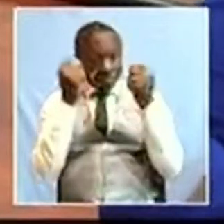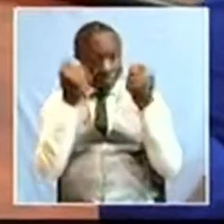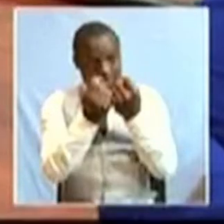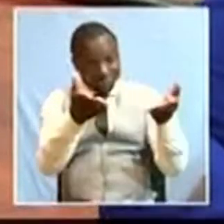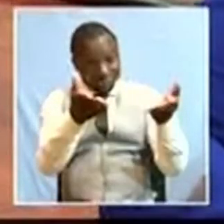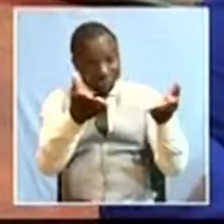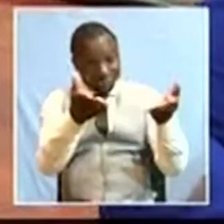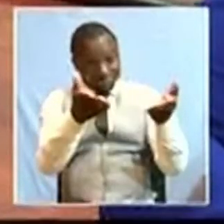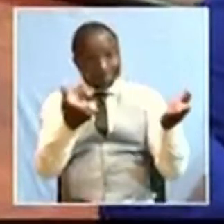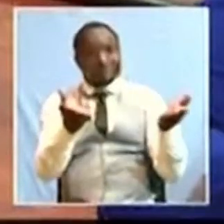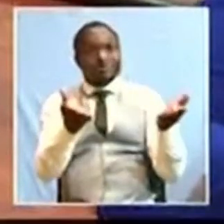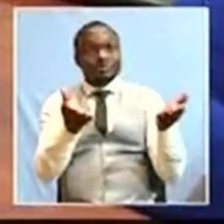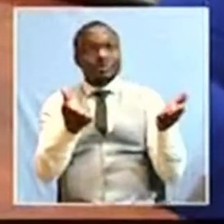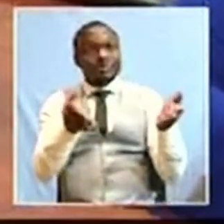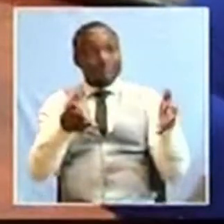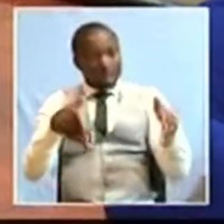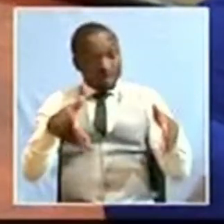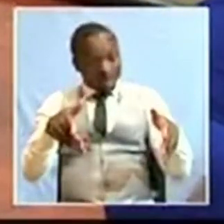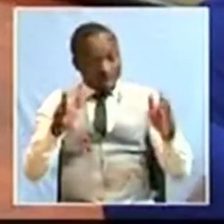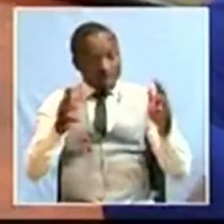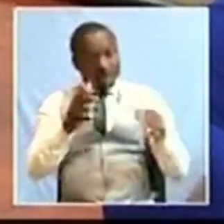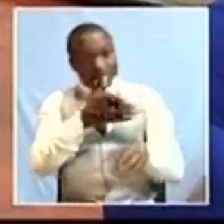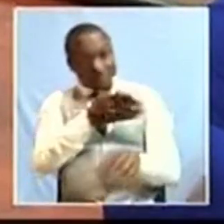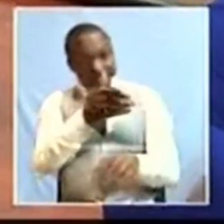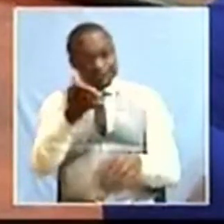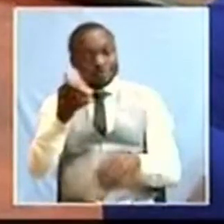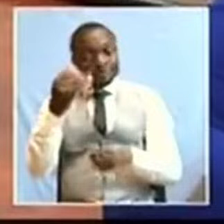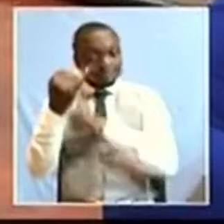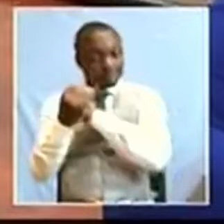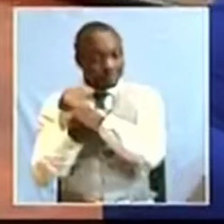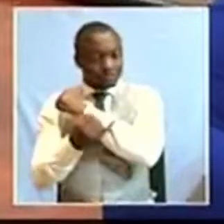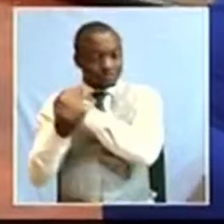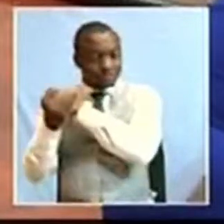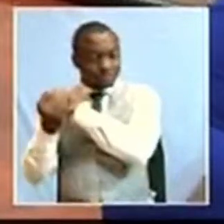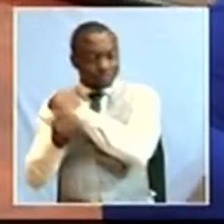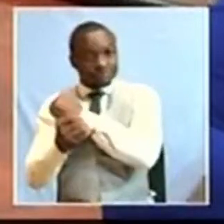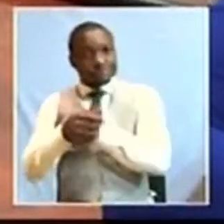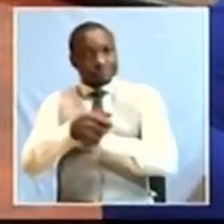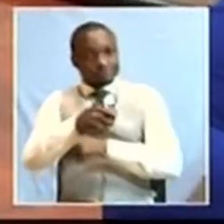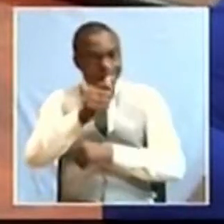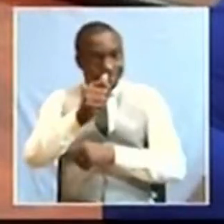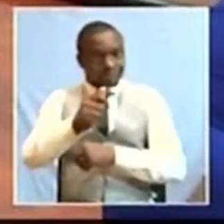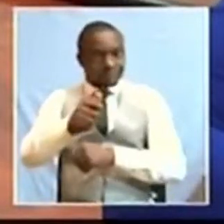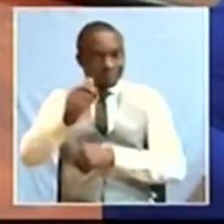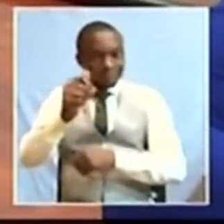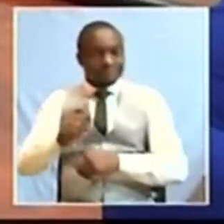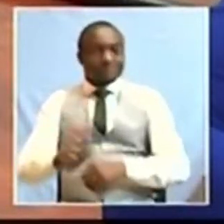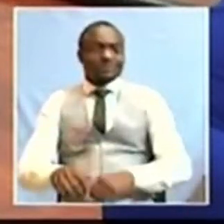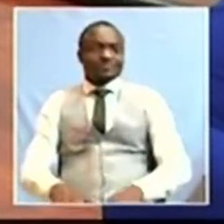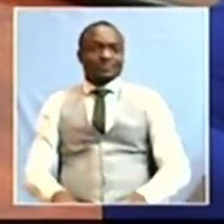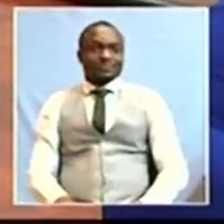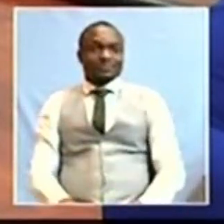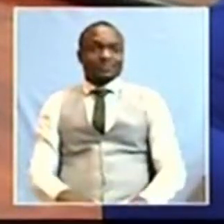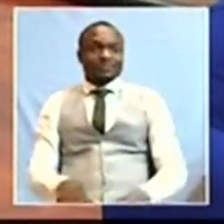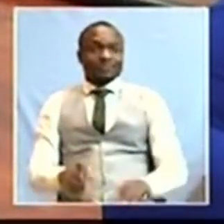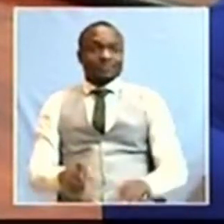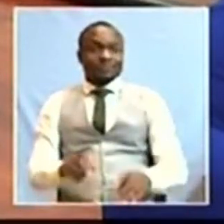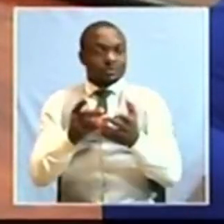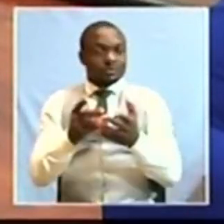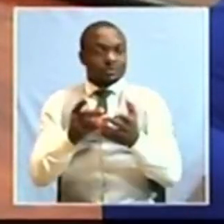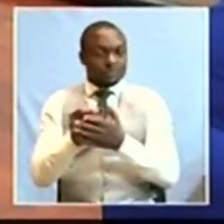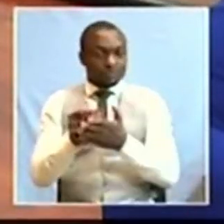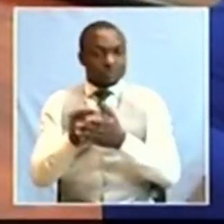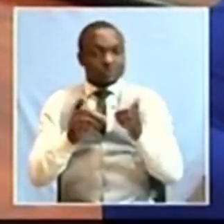and I will allow them to introduce themselves. I have Director Finance,